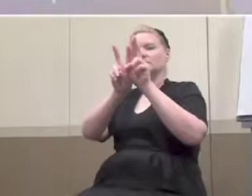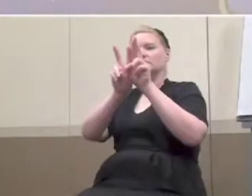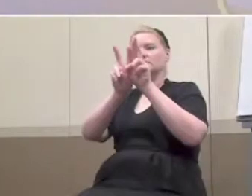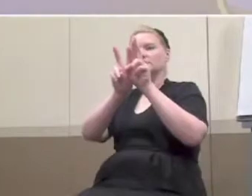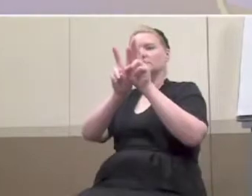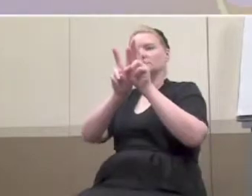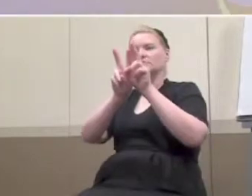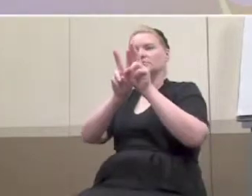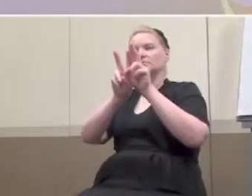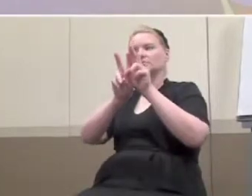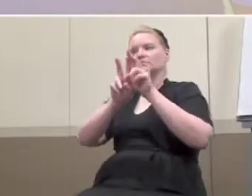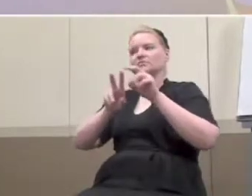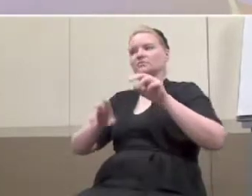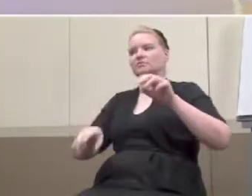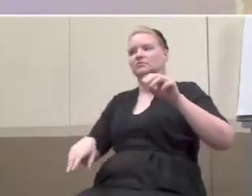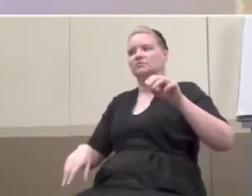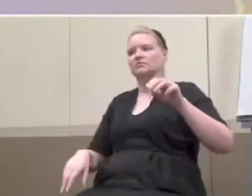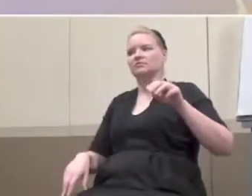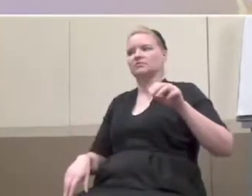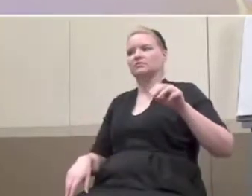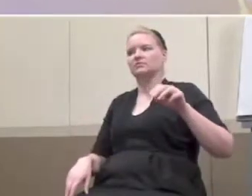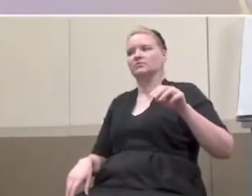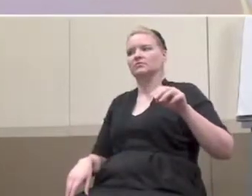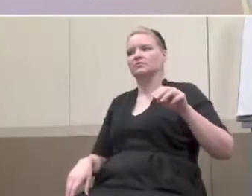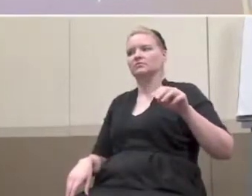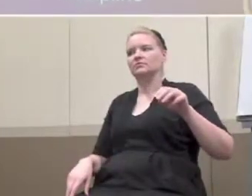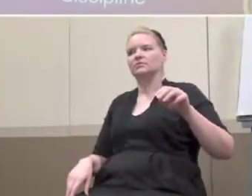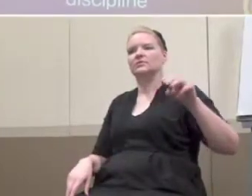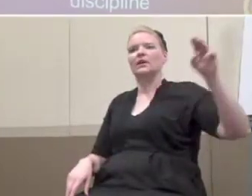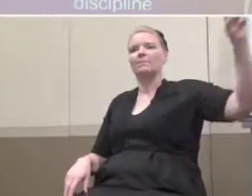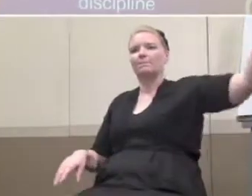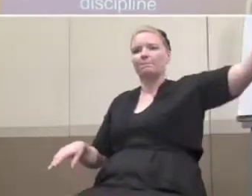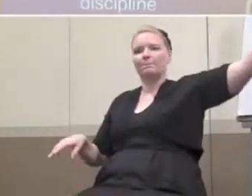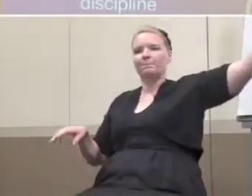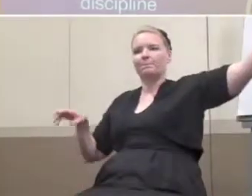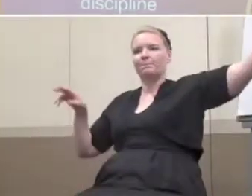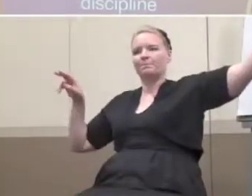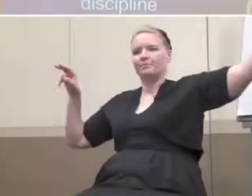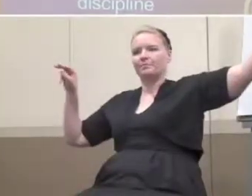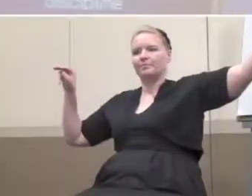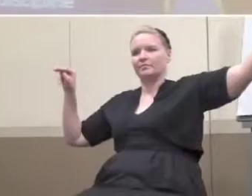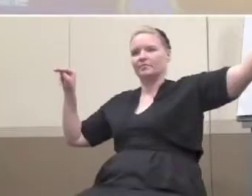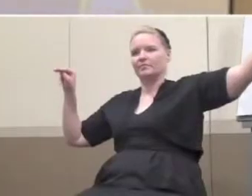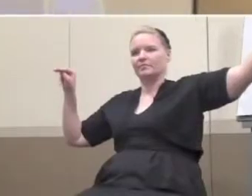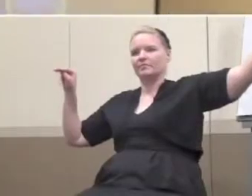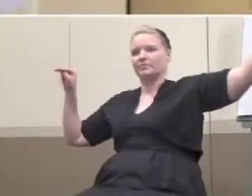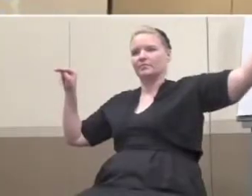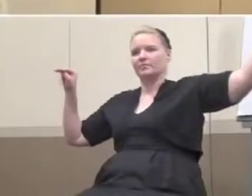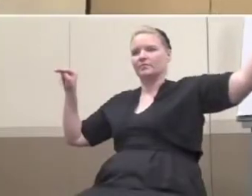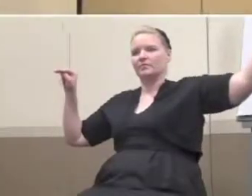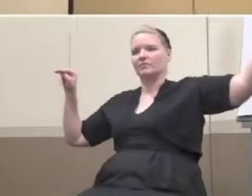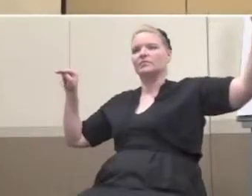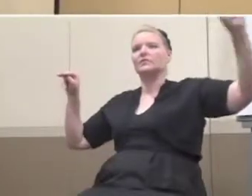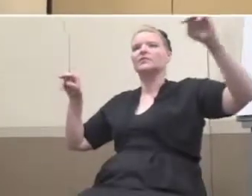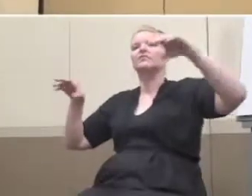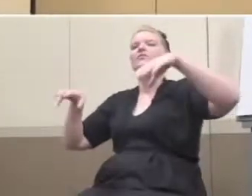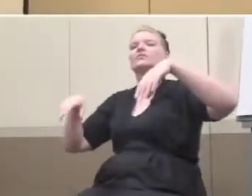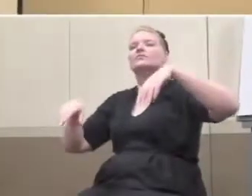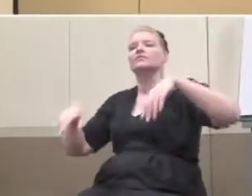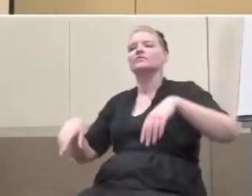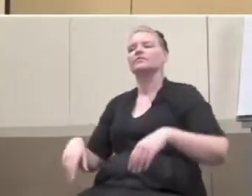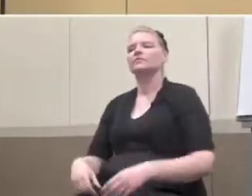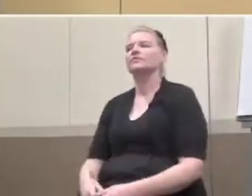you'll see a letter. So go ahead and hold your finger, your letter up, if it's T or U or whatever,